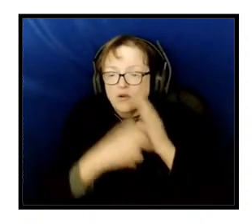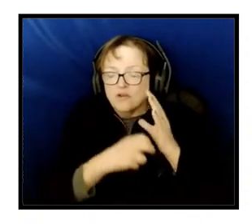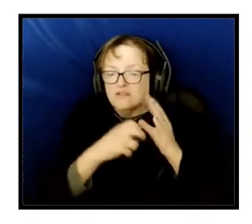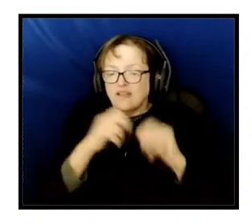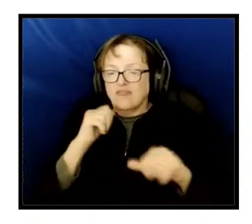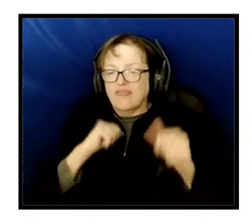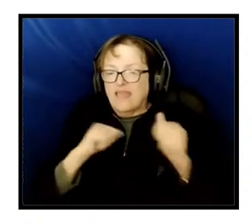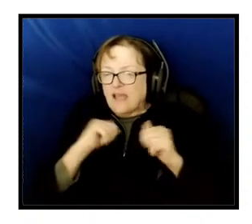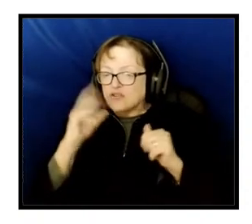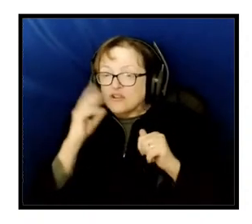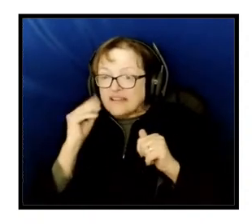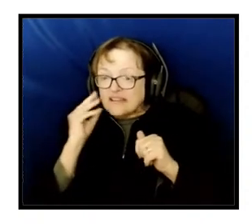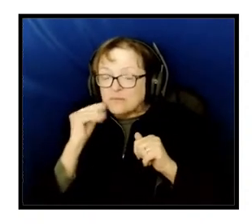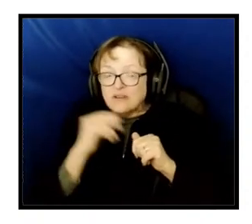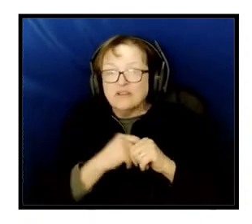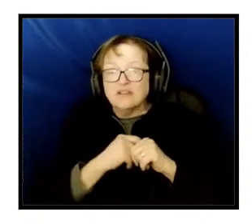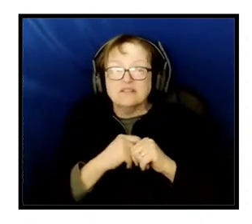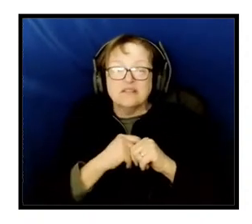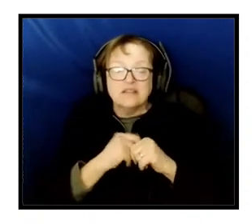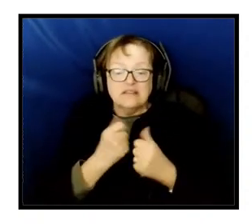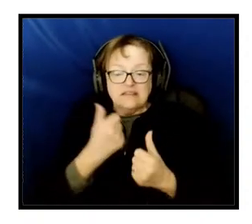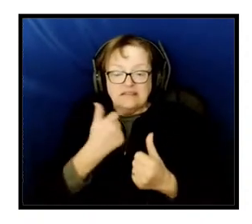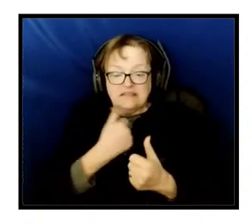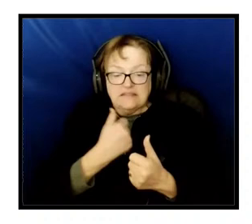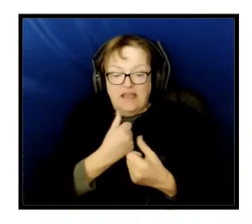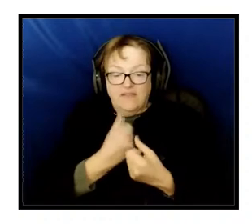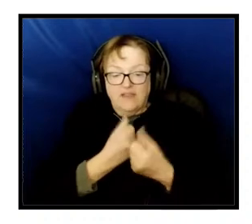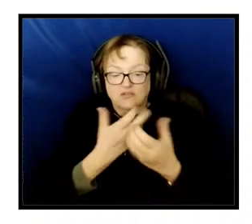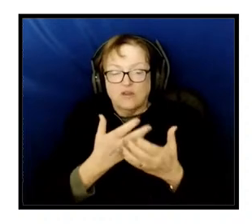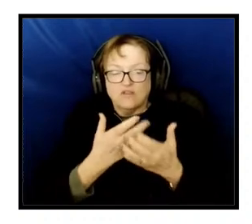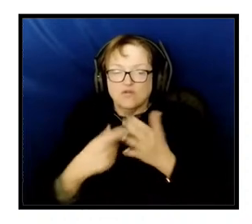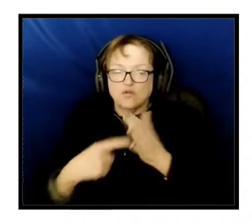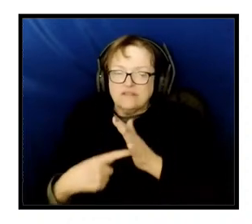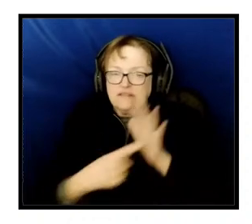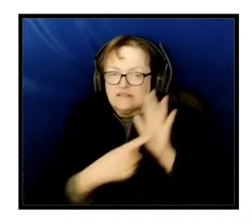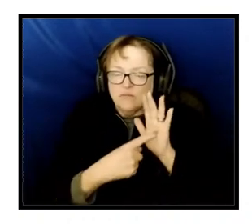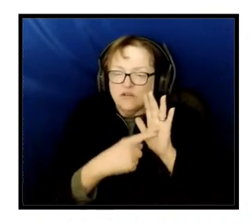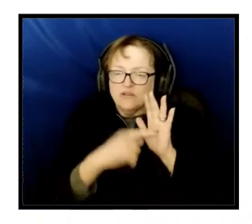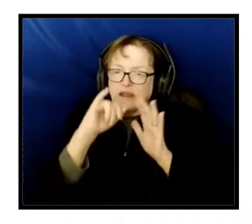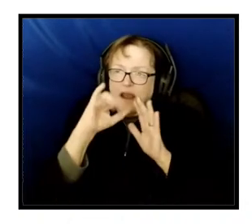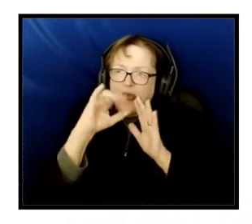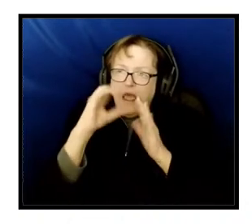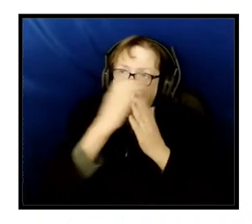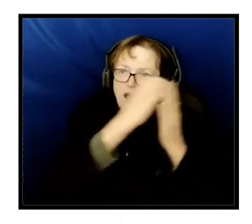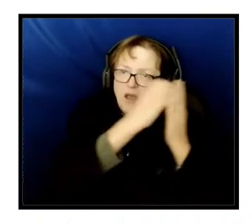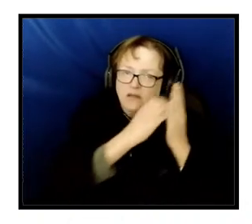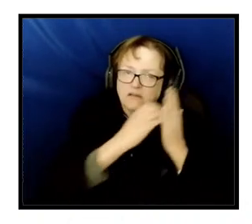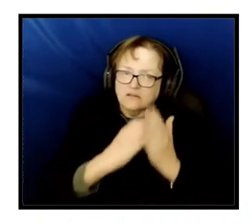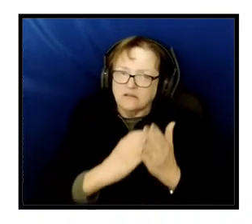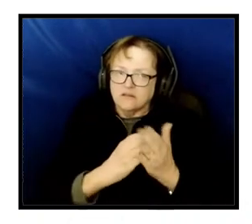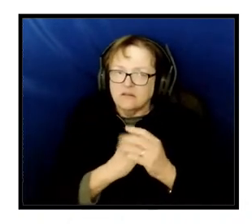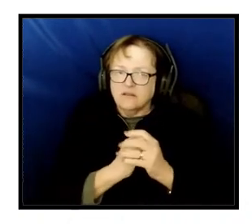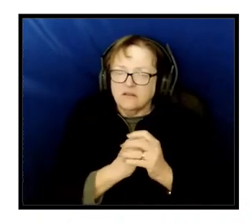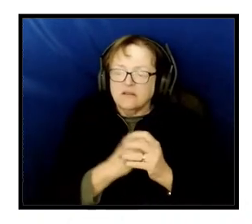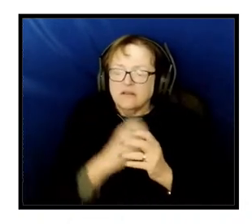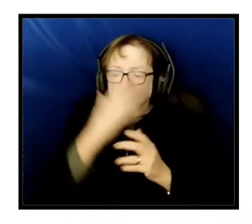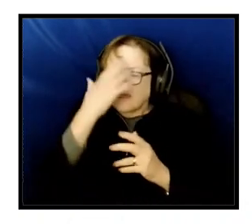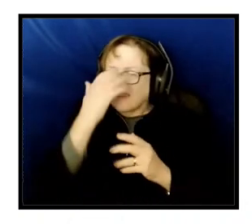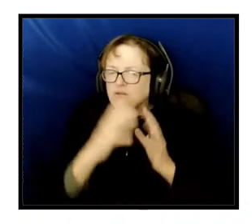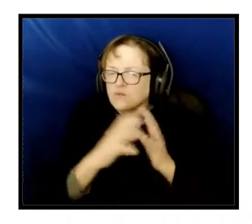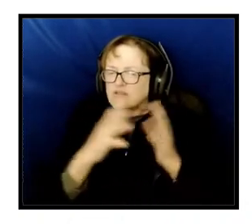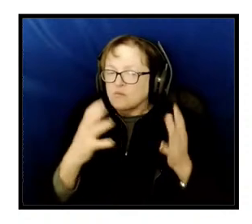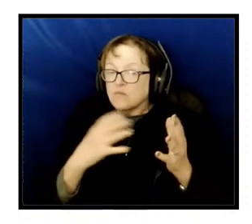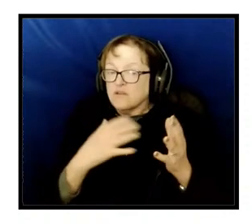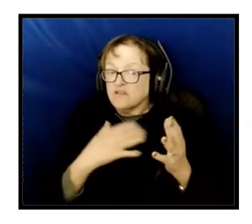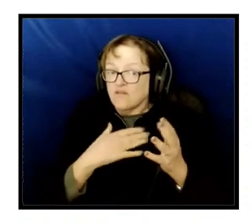experiences and self-expressions through symbolisms and iconography. This is why so much of my work is